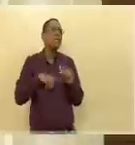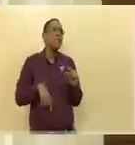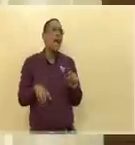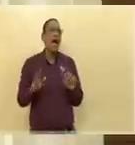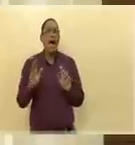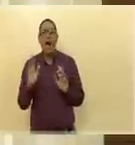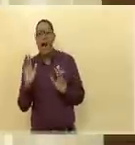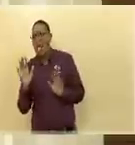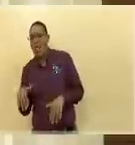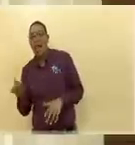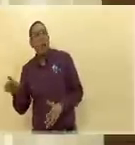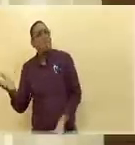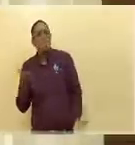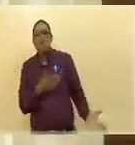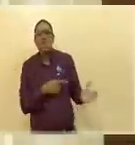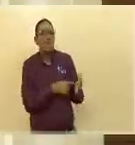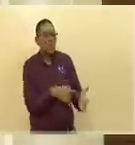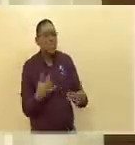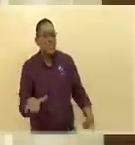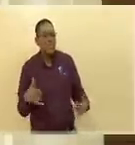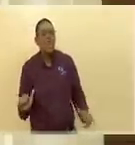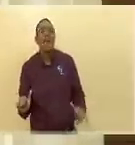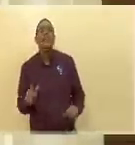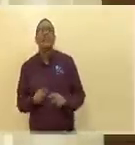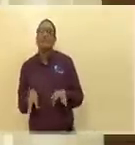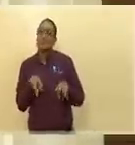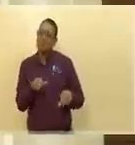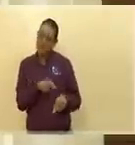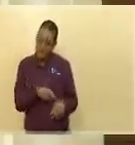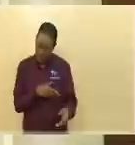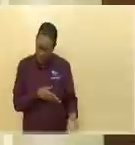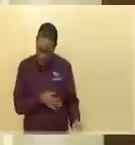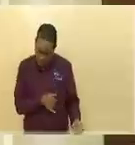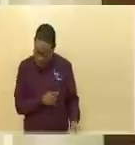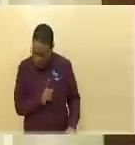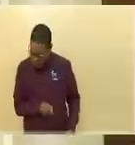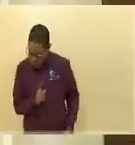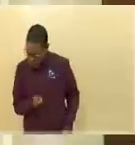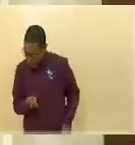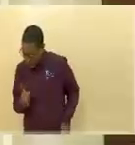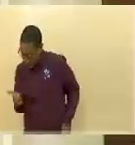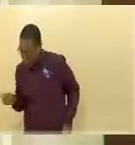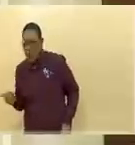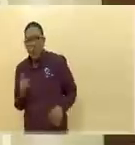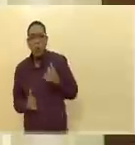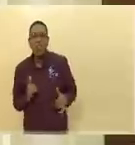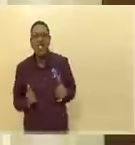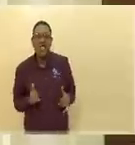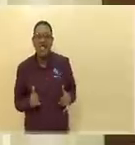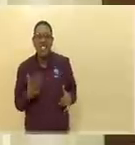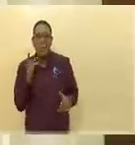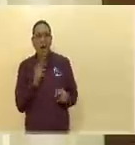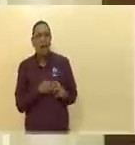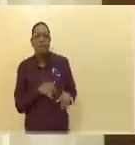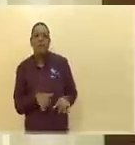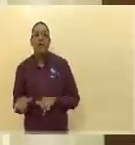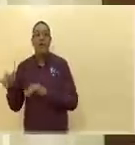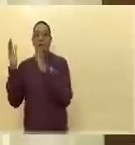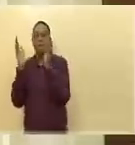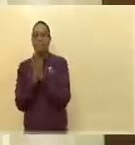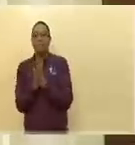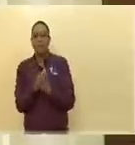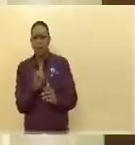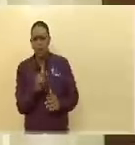out. And so they have to, you know, spend a little time deliberating on the number of certificates that they have found to say, all right, which